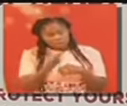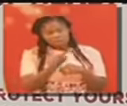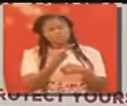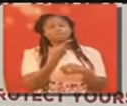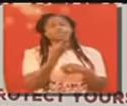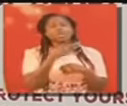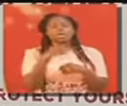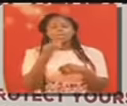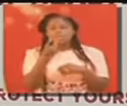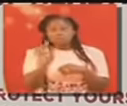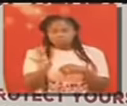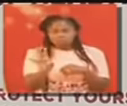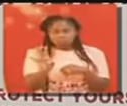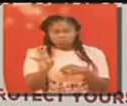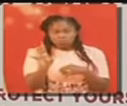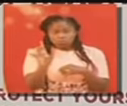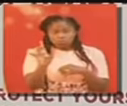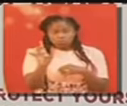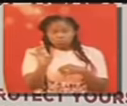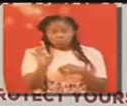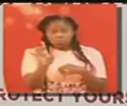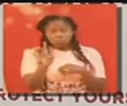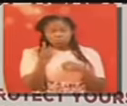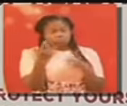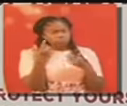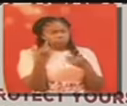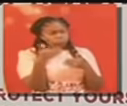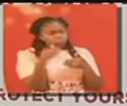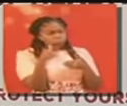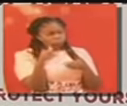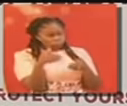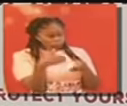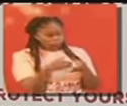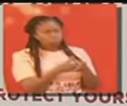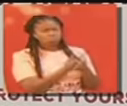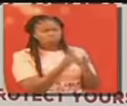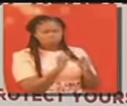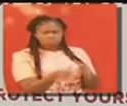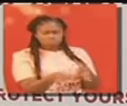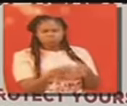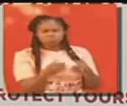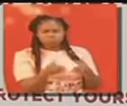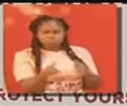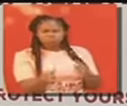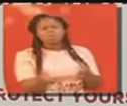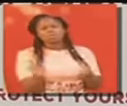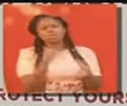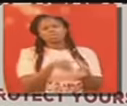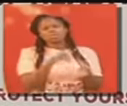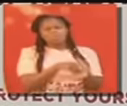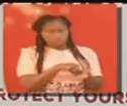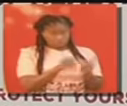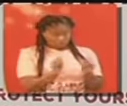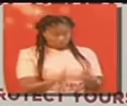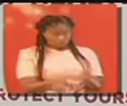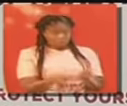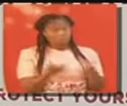29,017 are unique tests completed for individual patients. The number of repeated tests stands